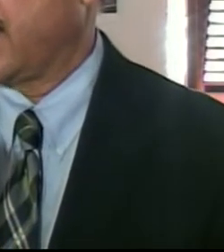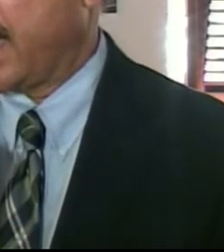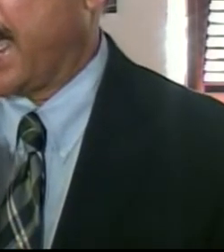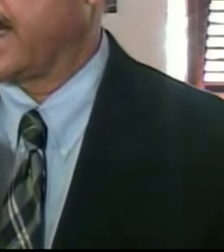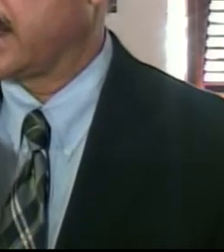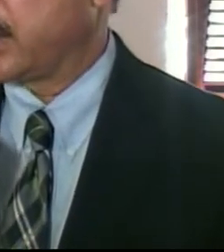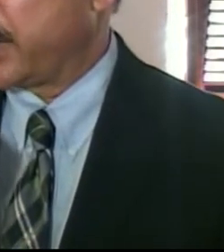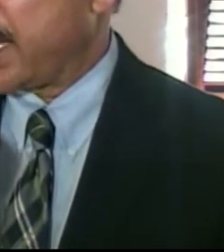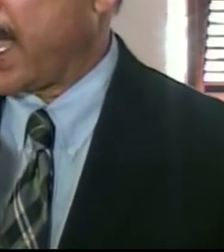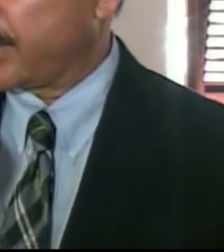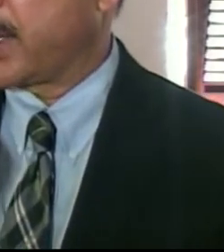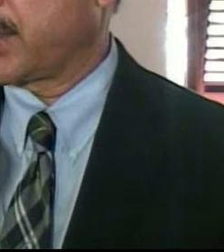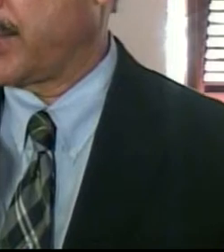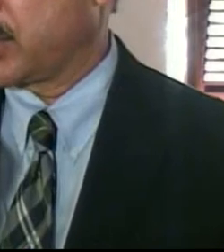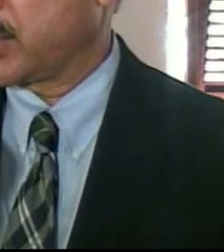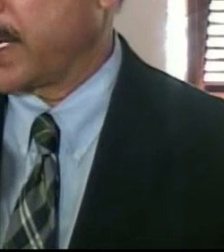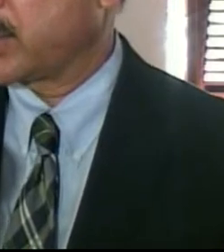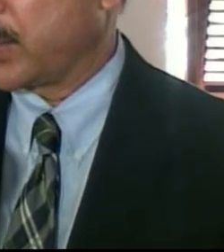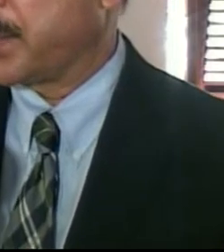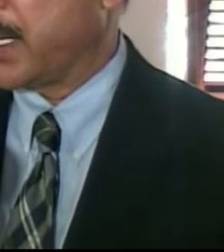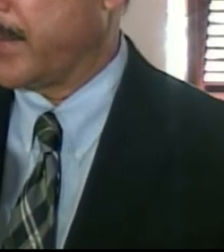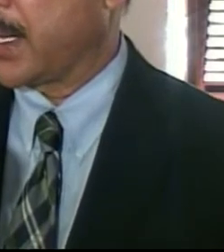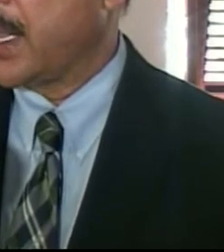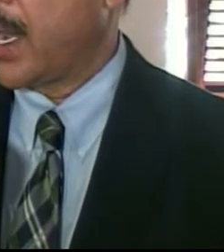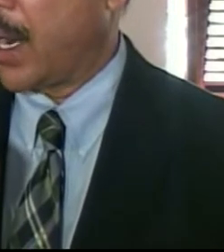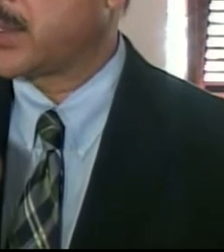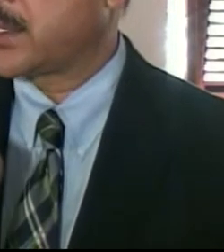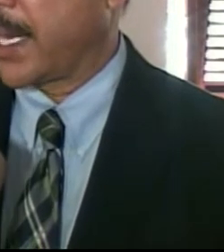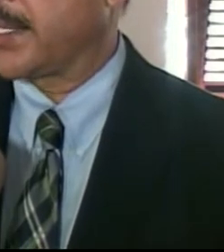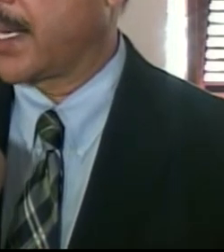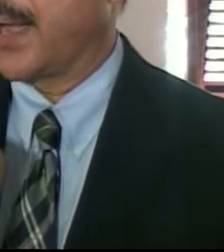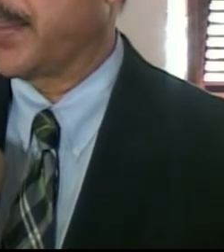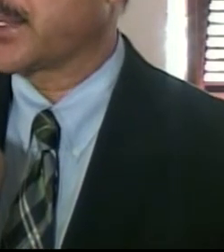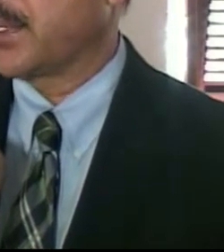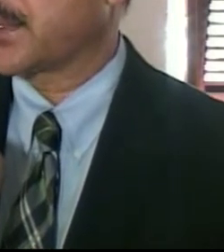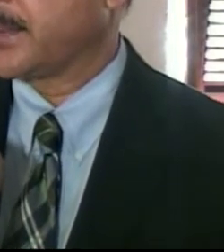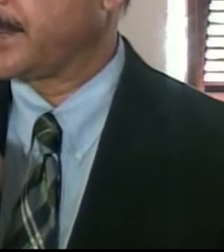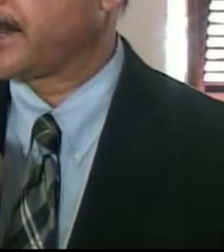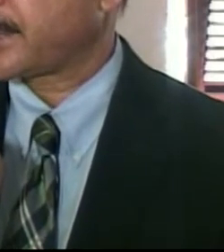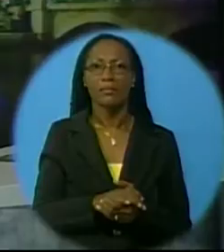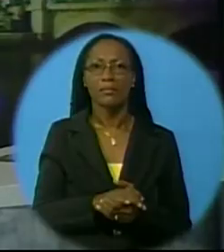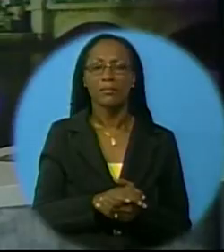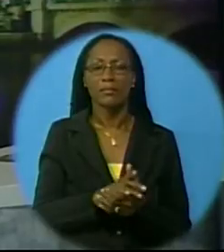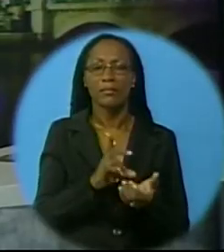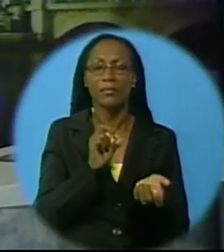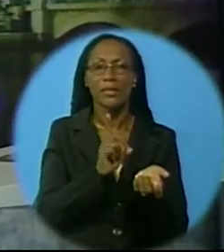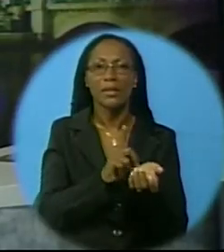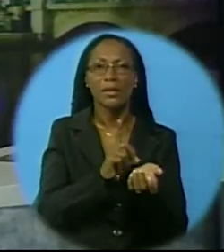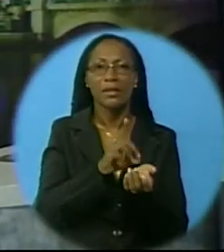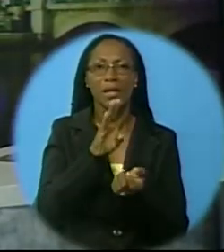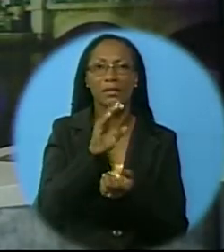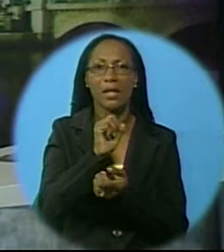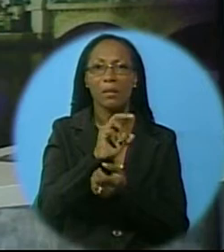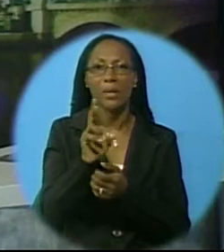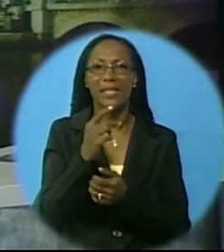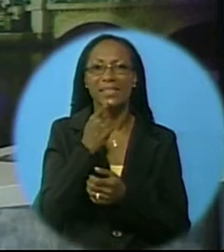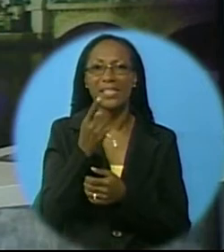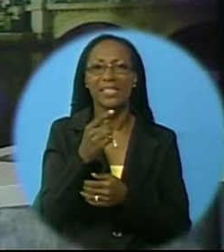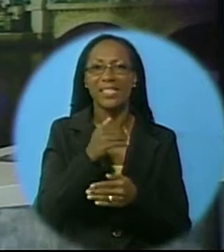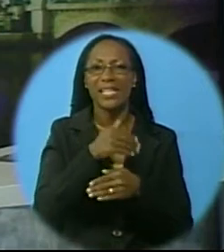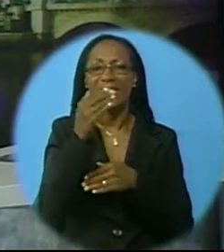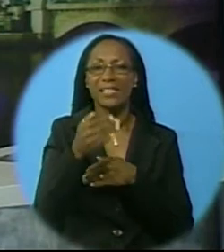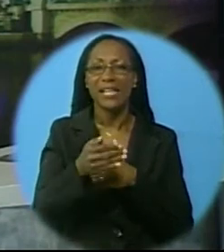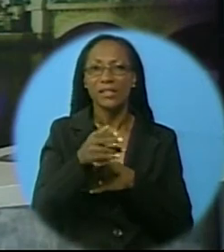housing, and we have quite a few students who will be living outside the campus also. Dr. Barr says next